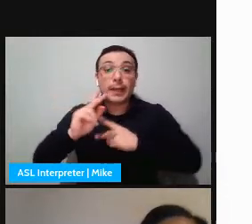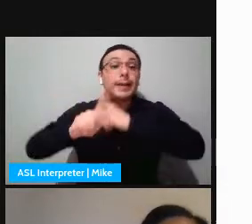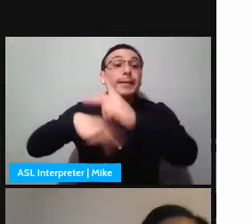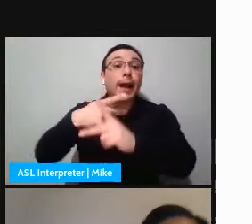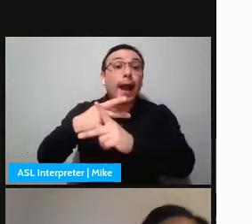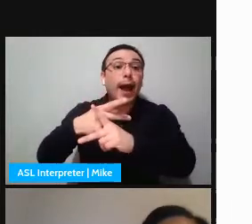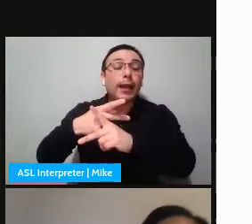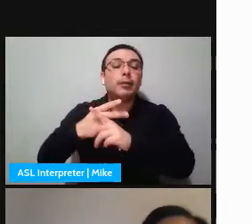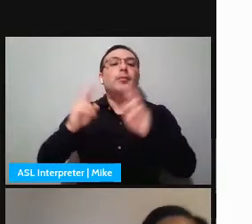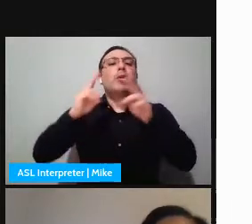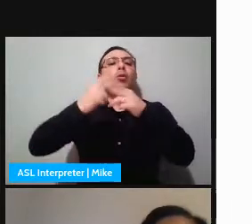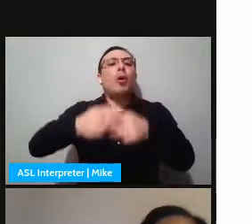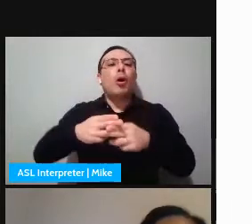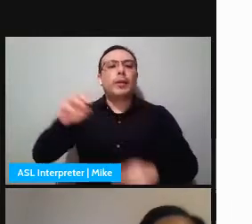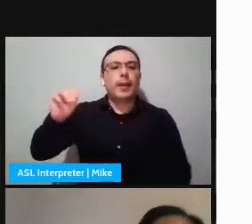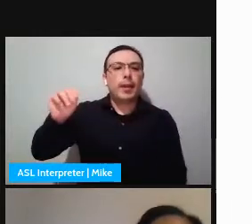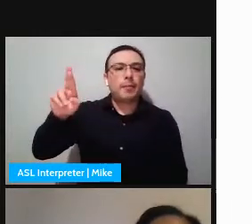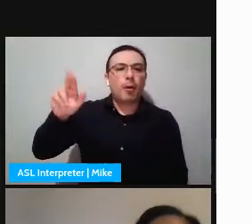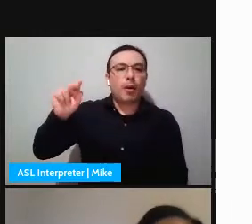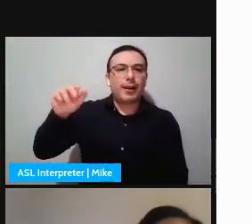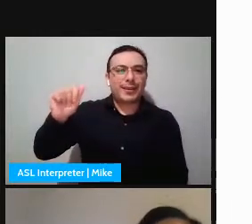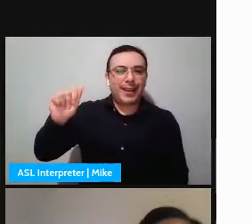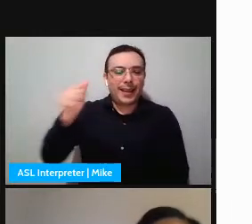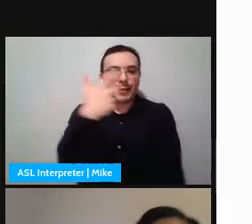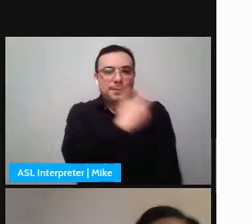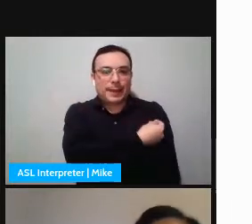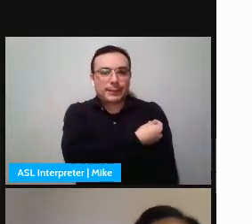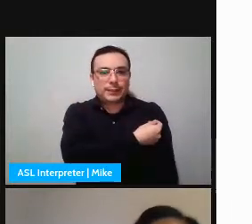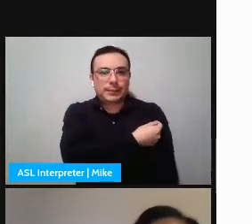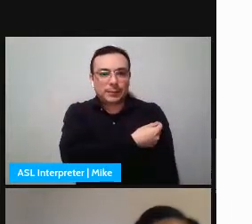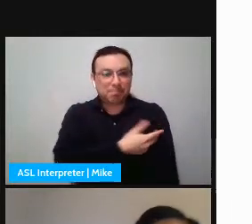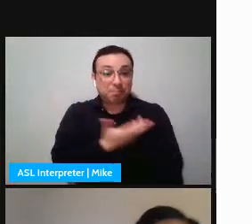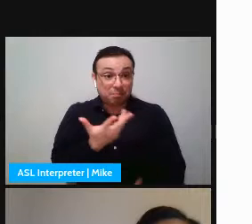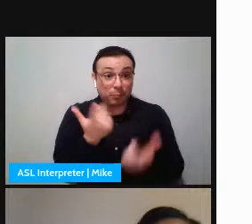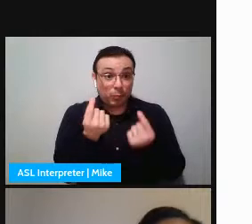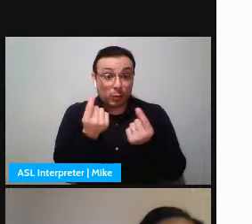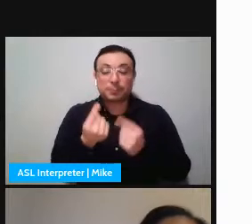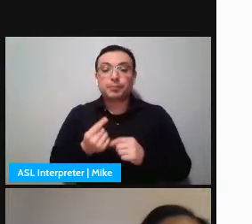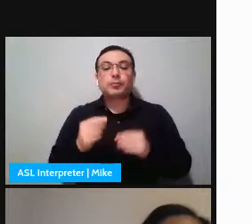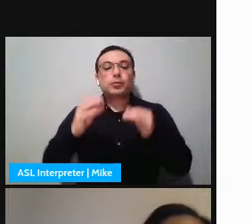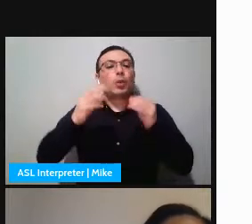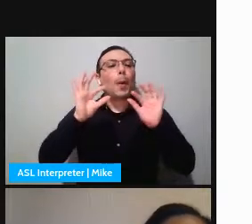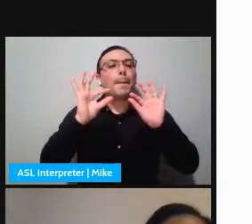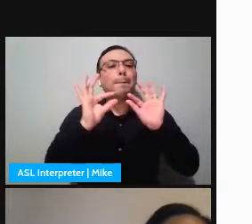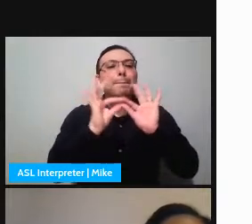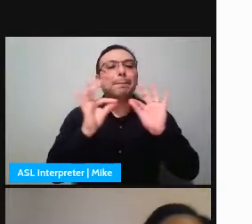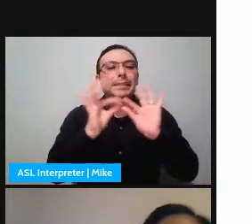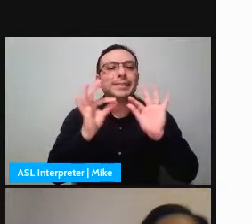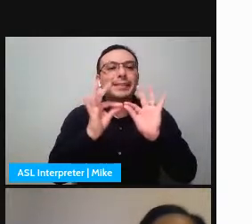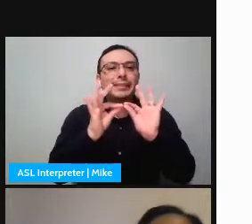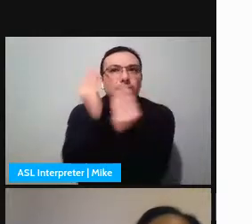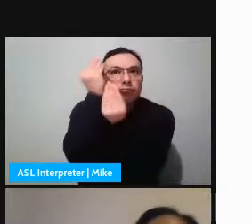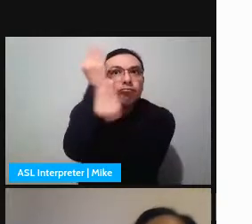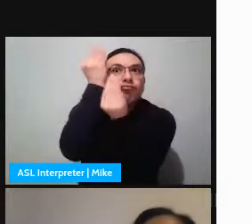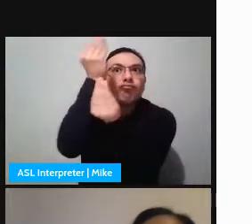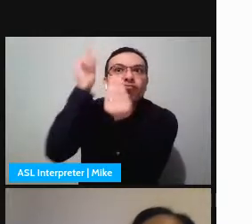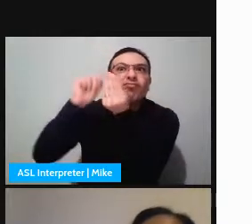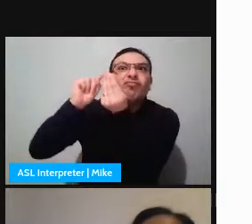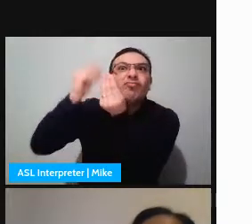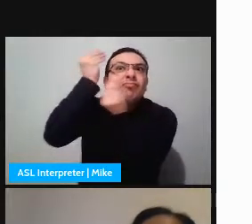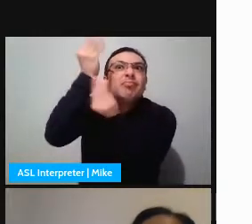diagram basically shows is that you have what we call kind of this message or messenger RNA. And those vaccines put